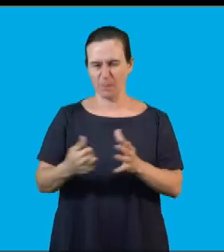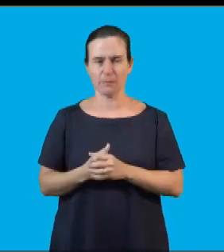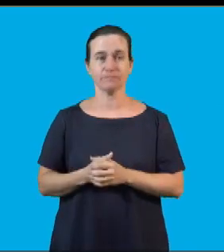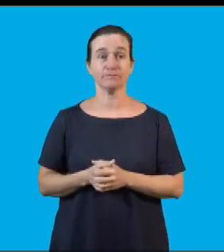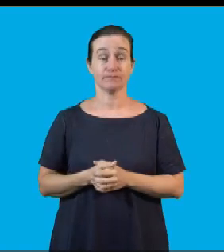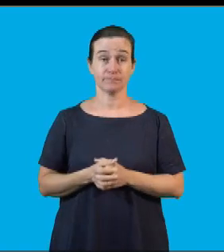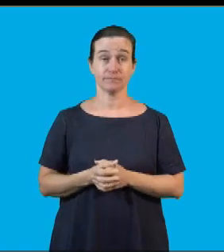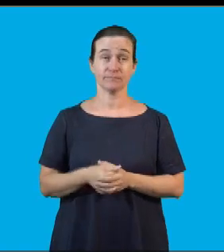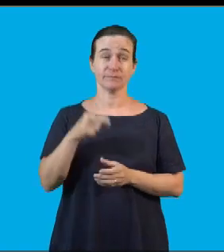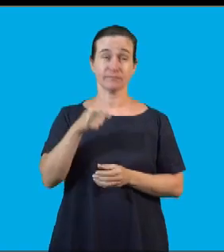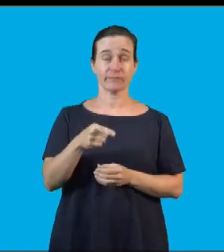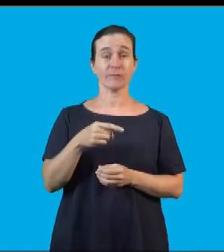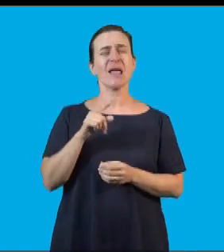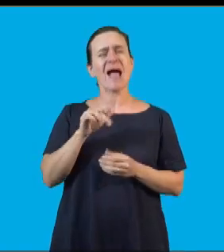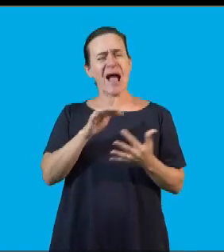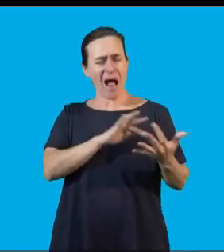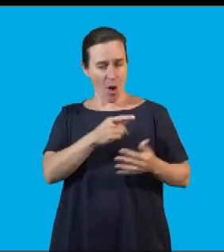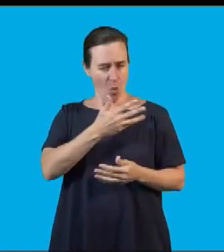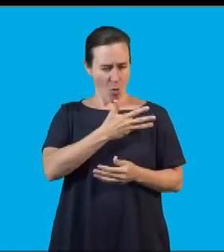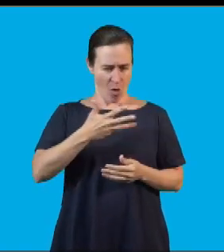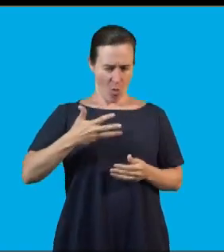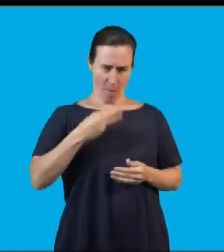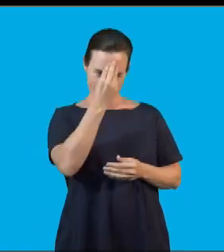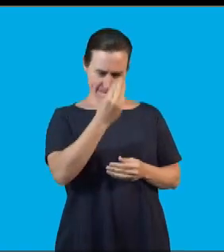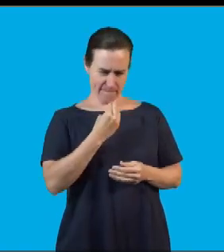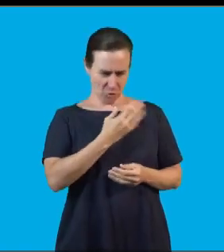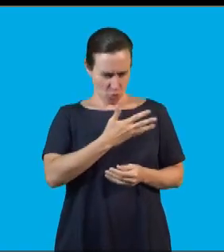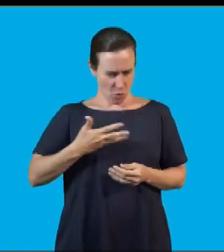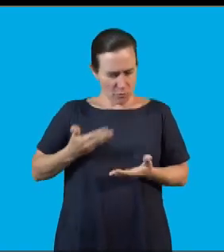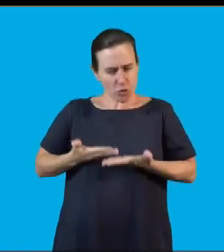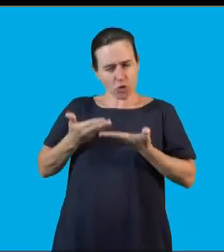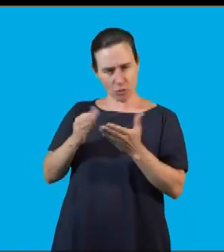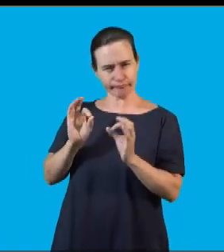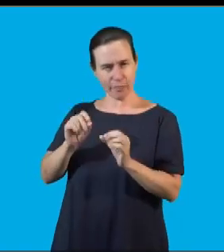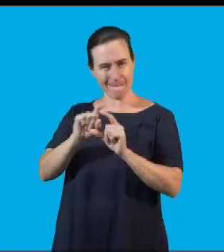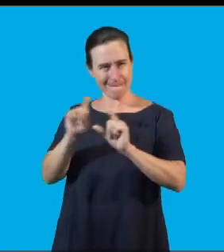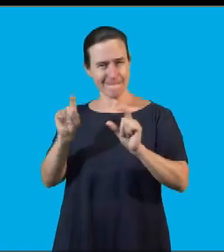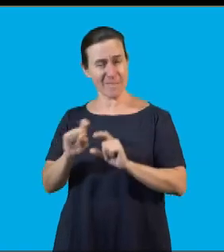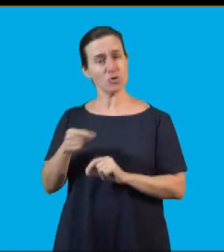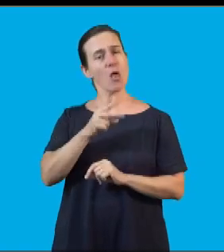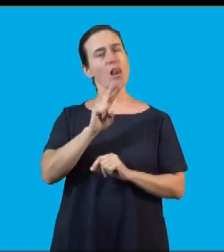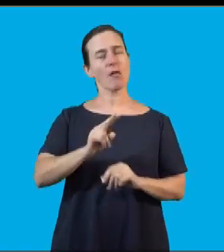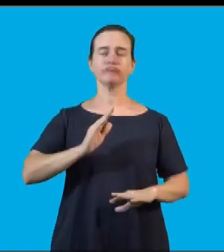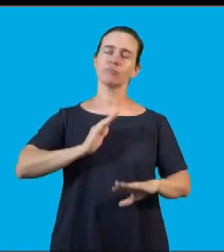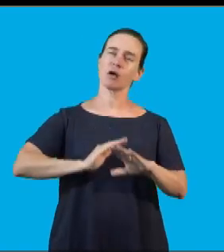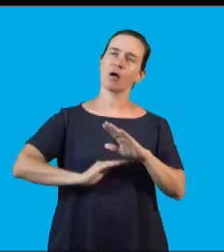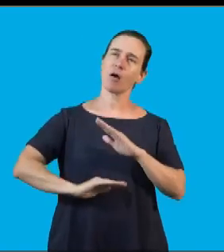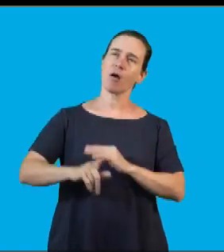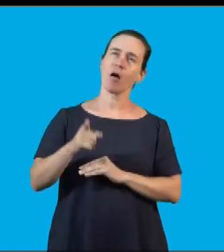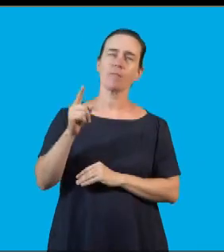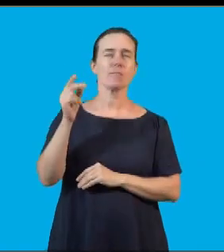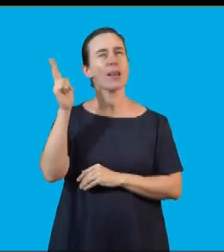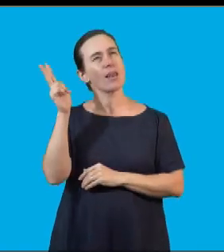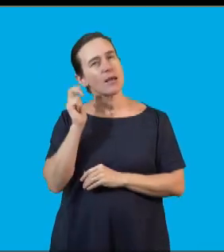the example. We're looking for the portrayal of the woman in conveying the message of text B. So the woman seems